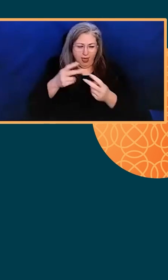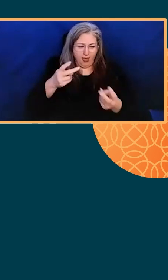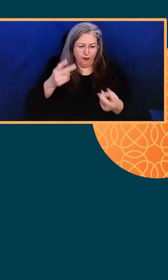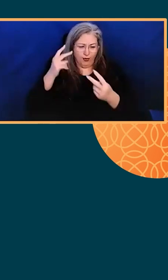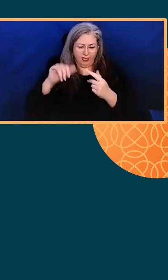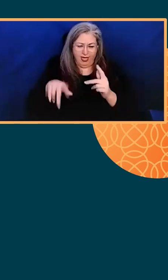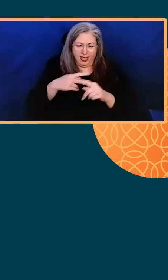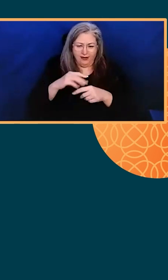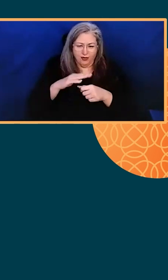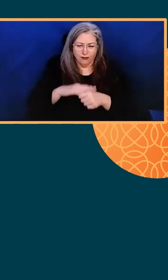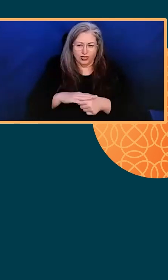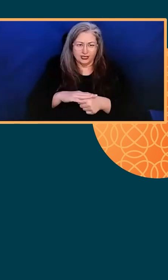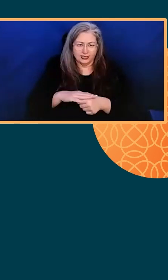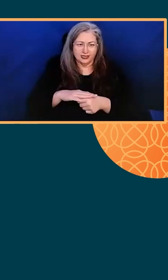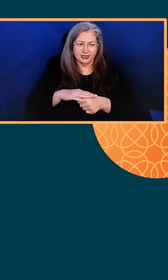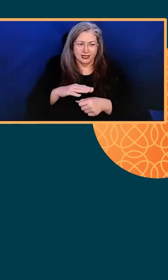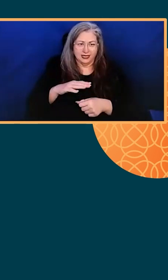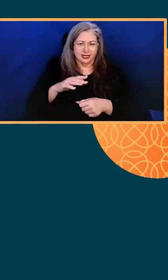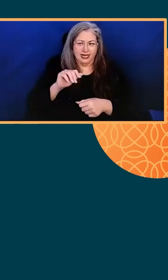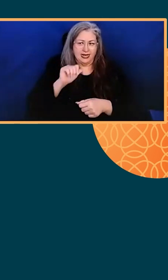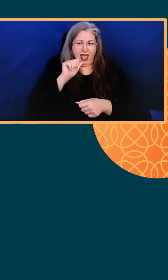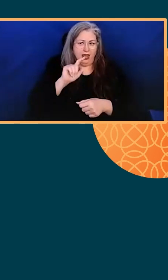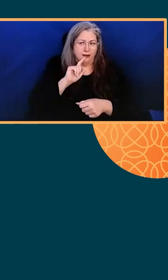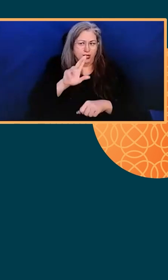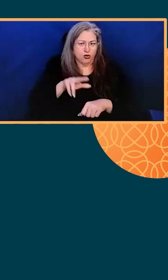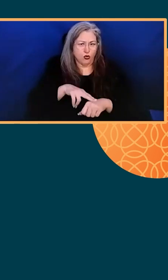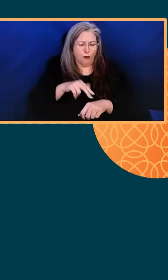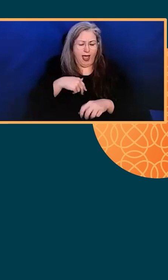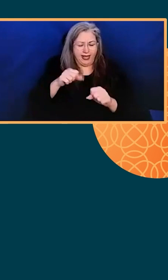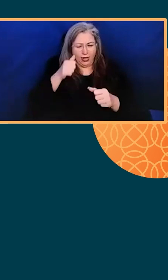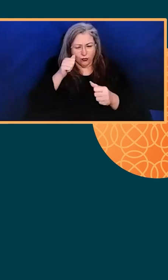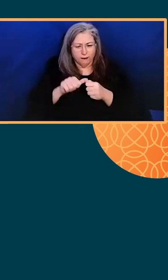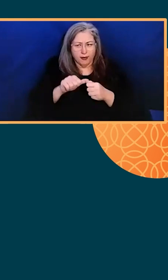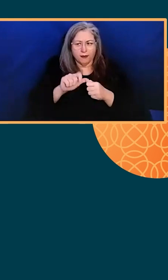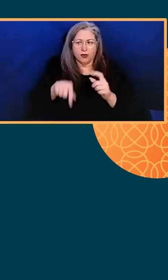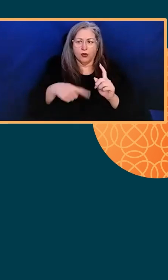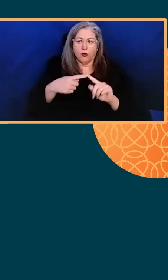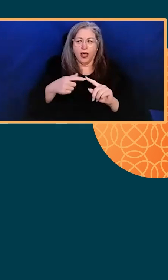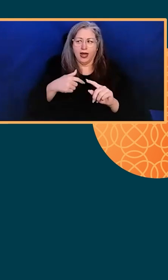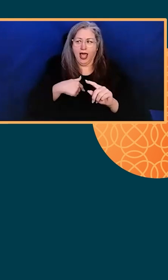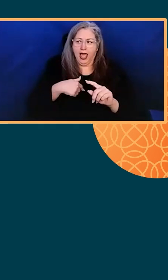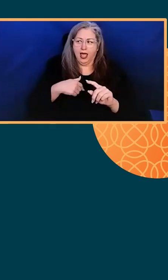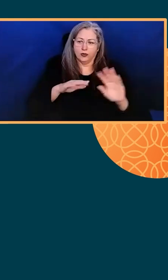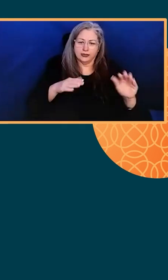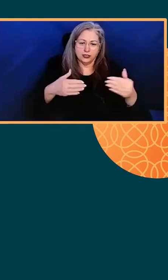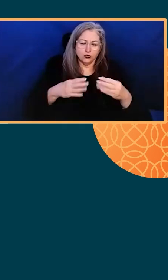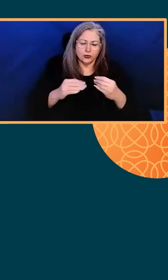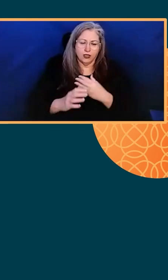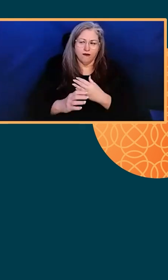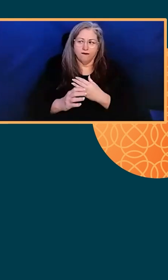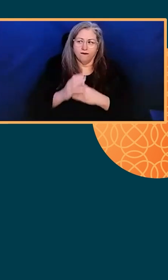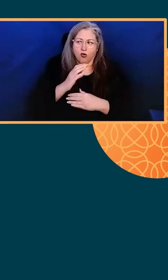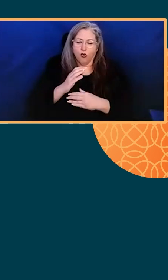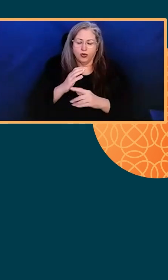type of oppression not being the norm, and can remember when I was introduced and forced that